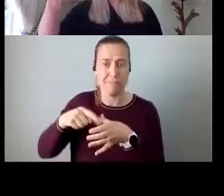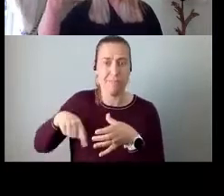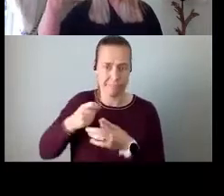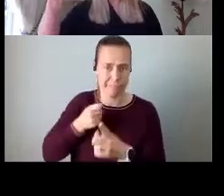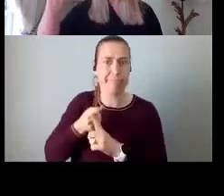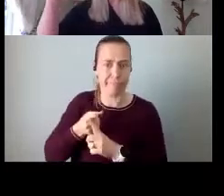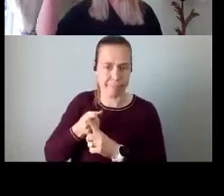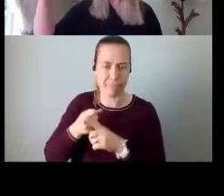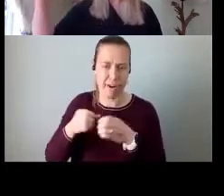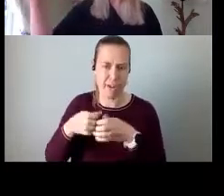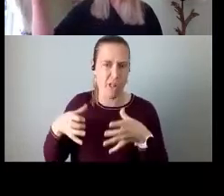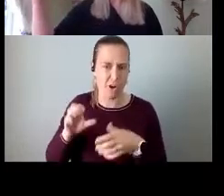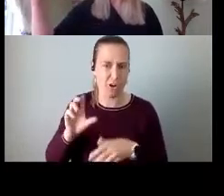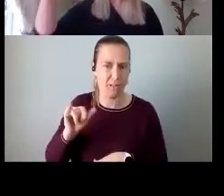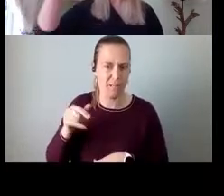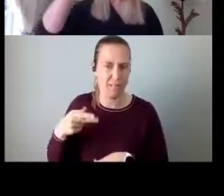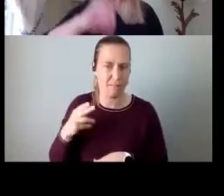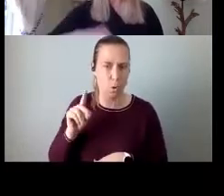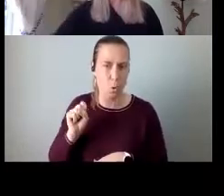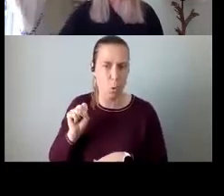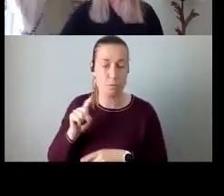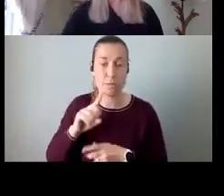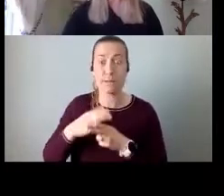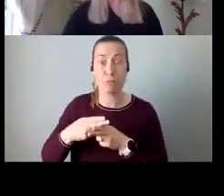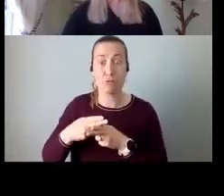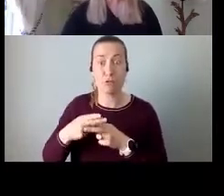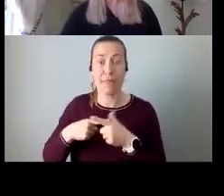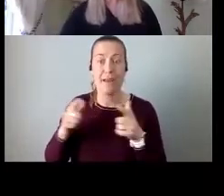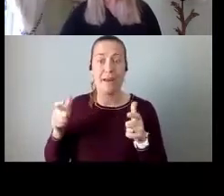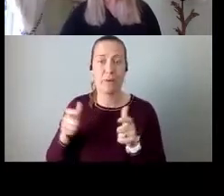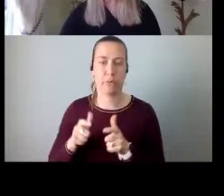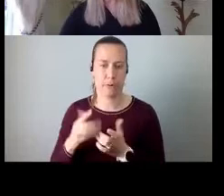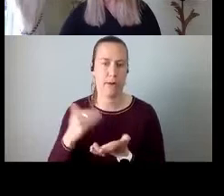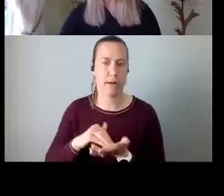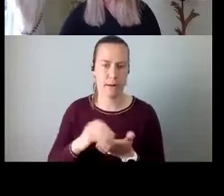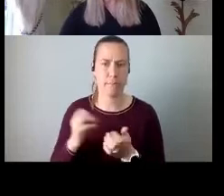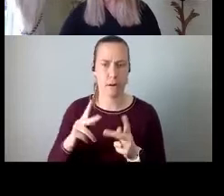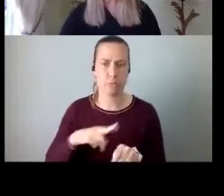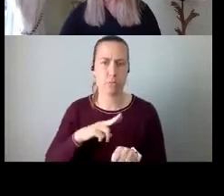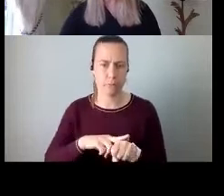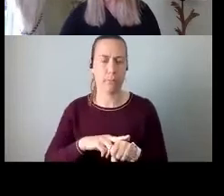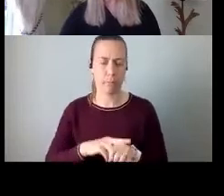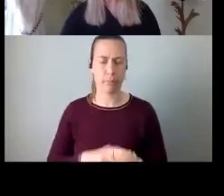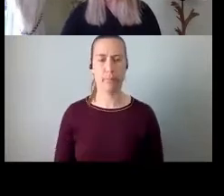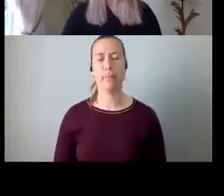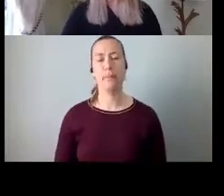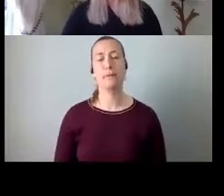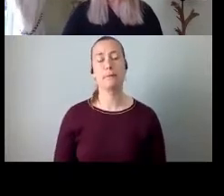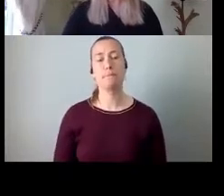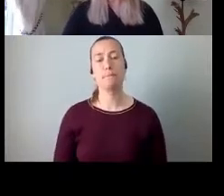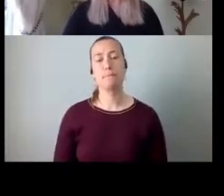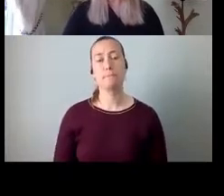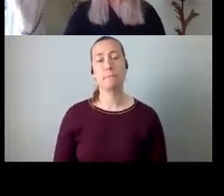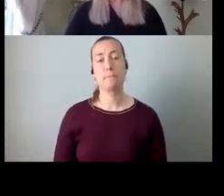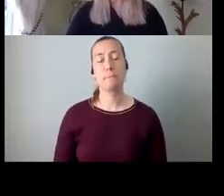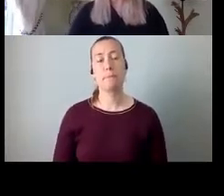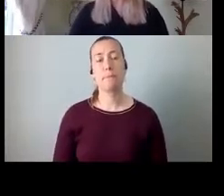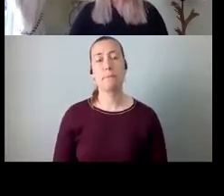these enlarged lymph nodes that are temporary, and they do go back to normal. And so